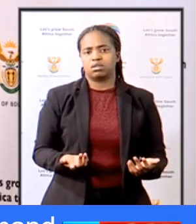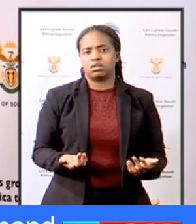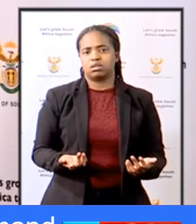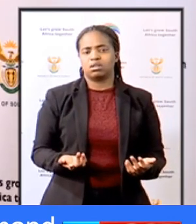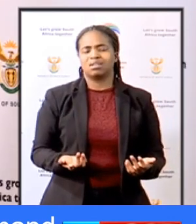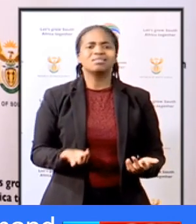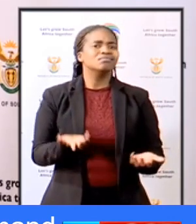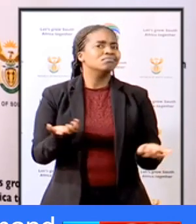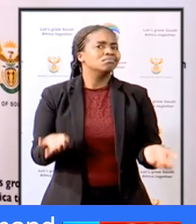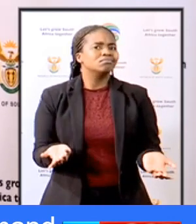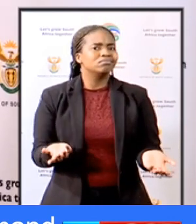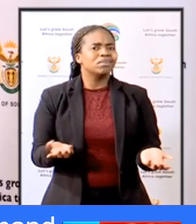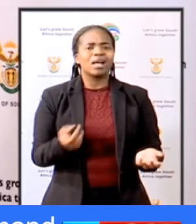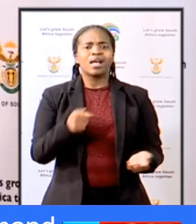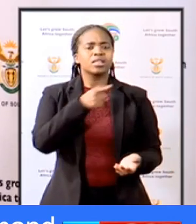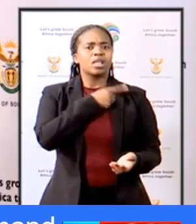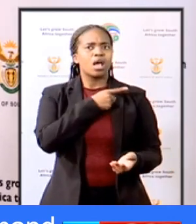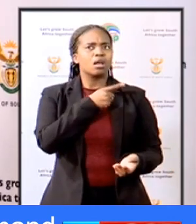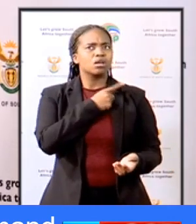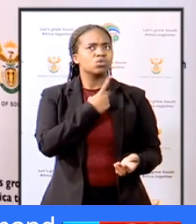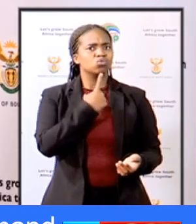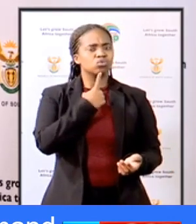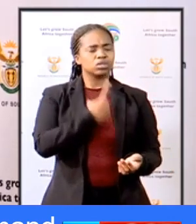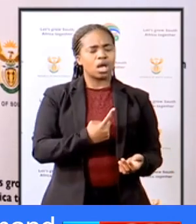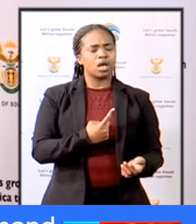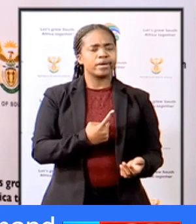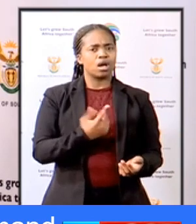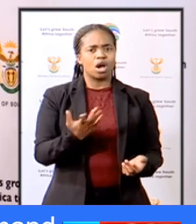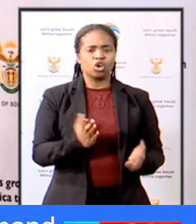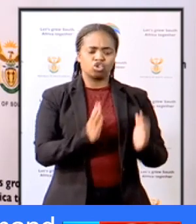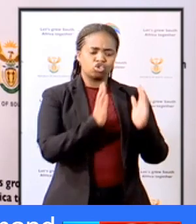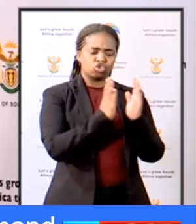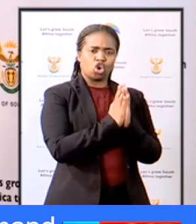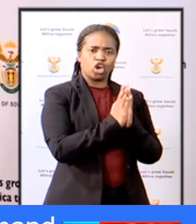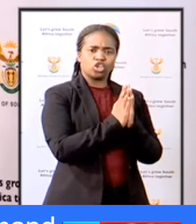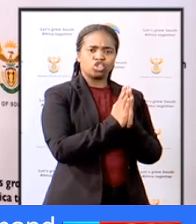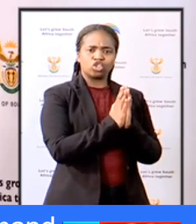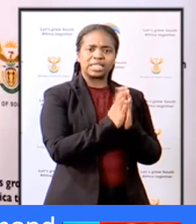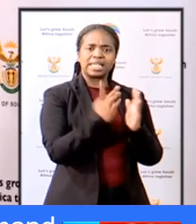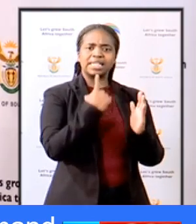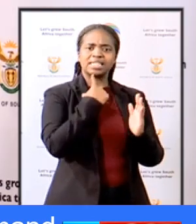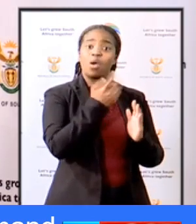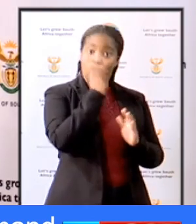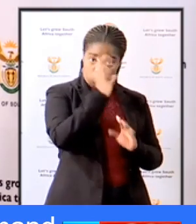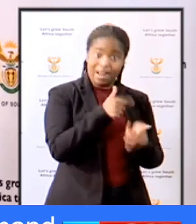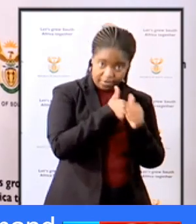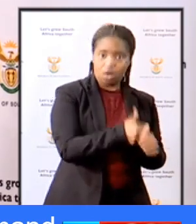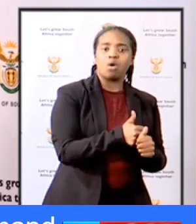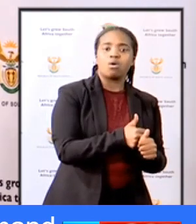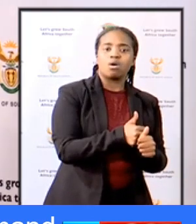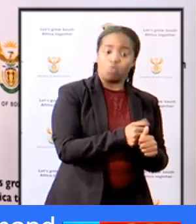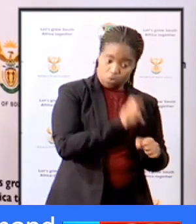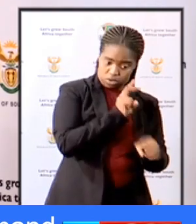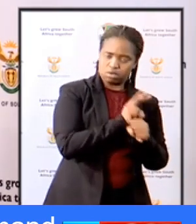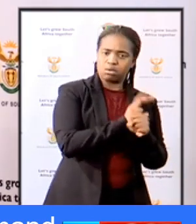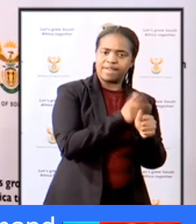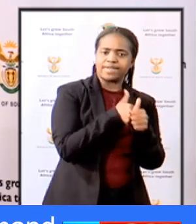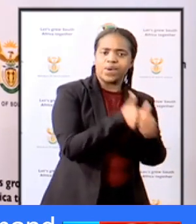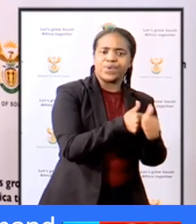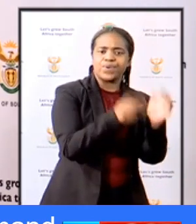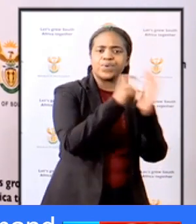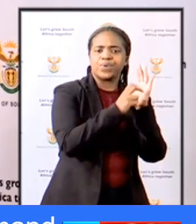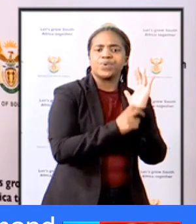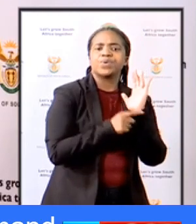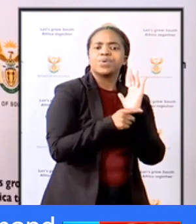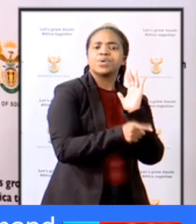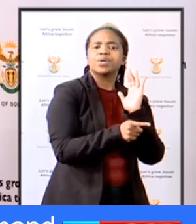On what basis then do you say a church that says we will also observe these measures